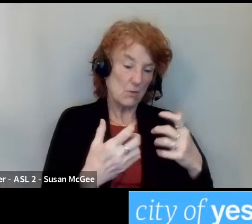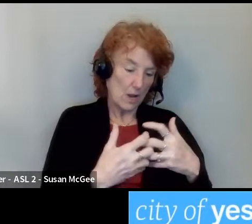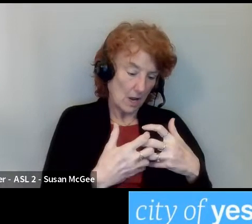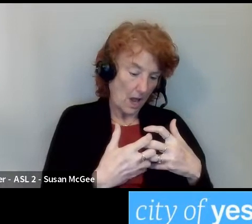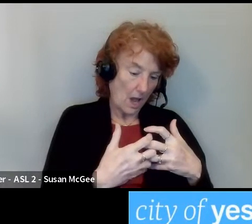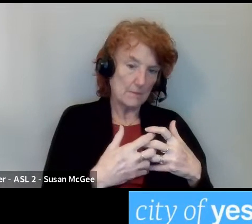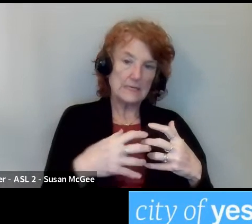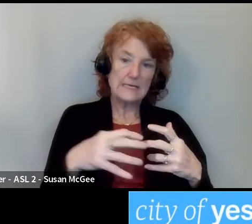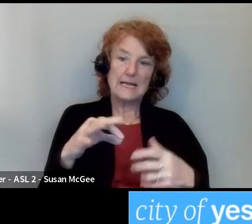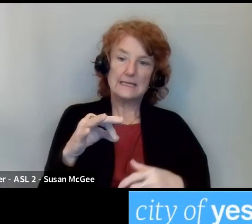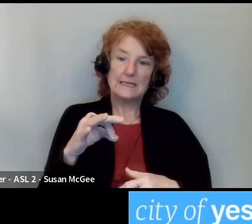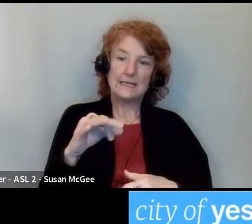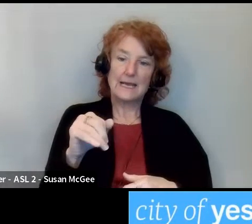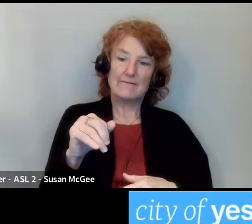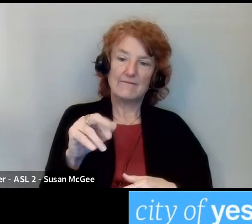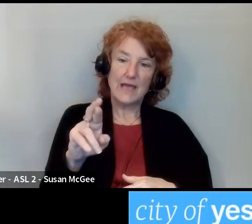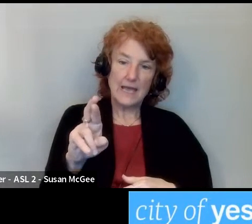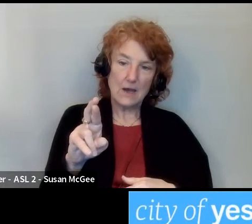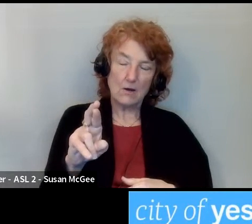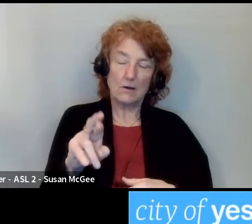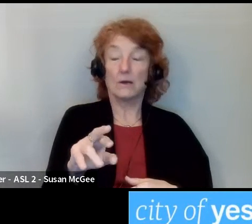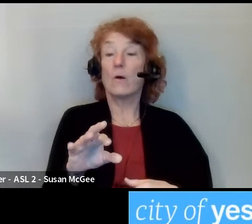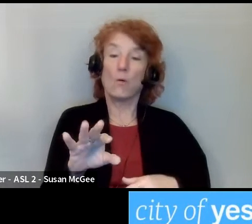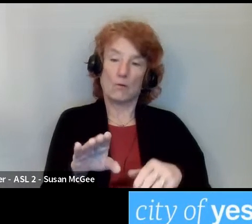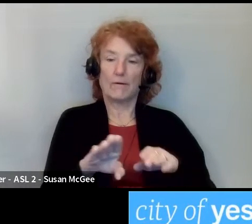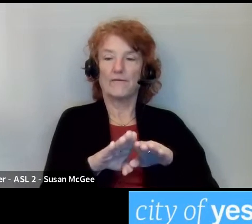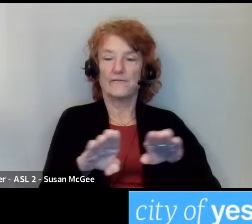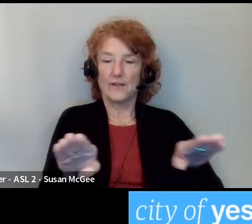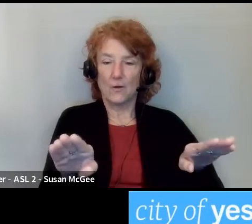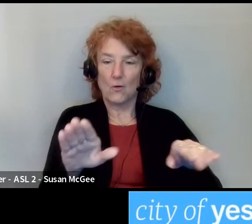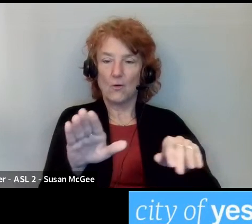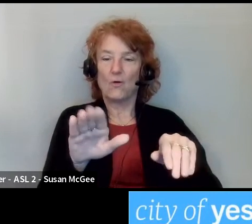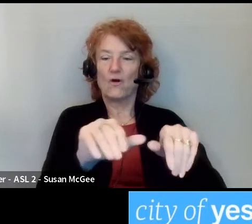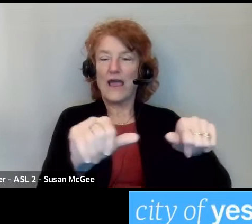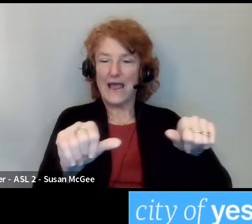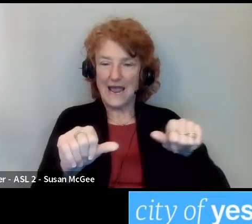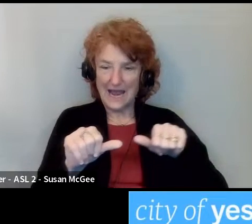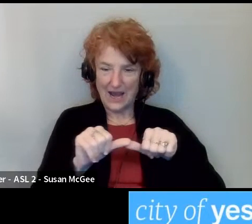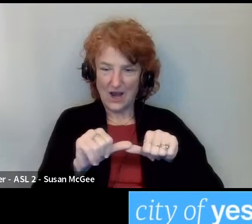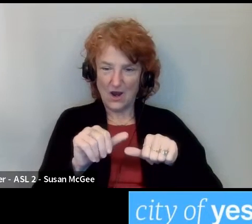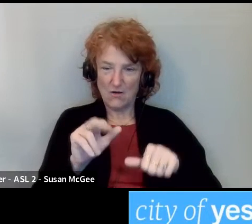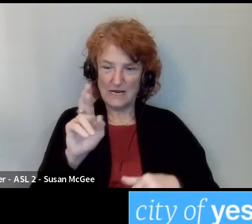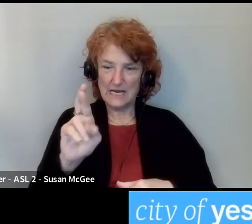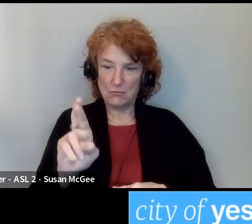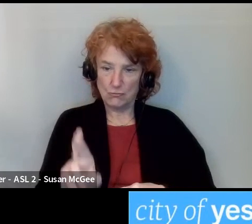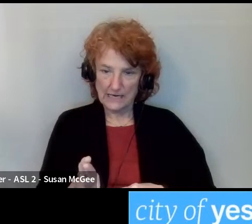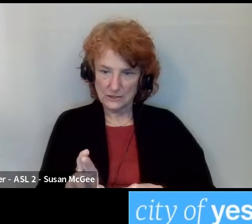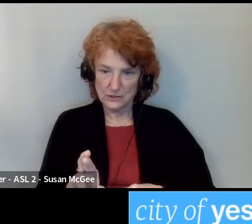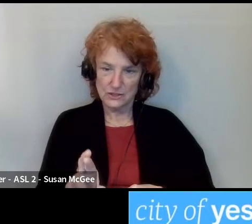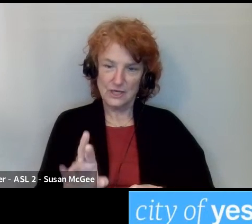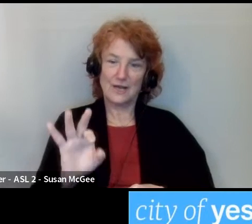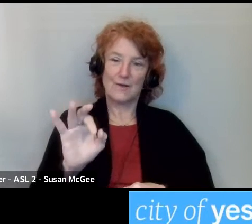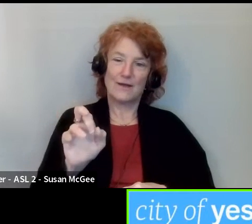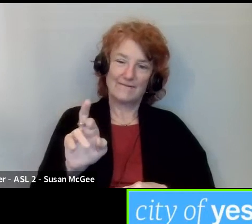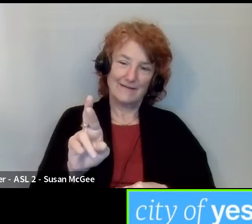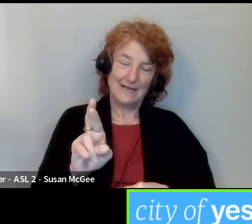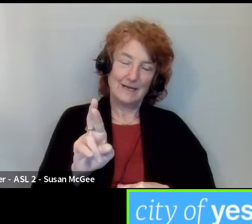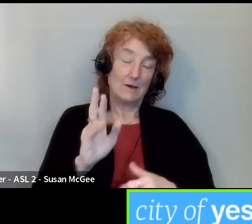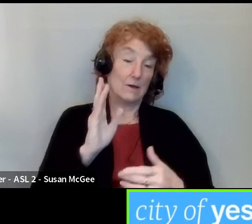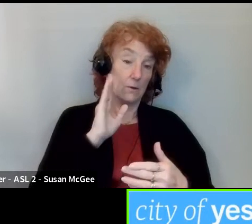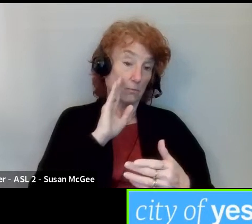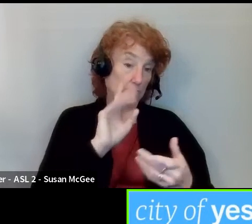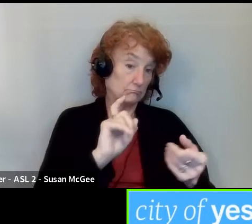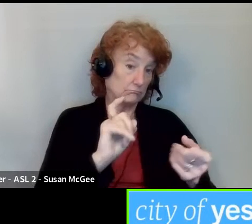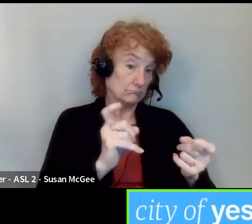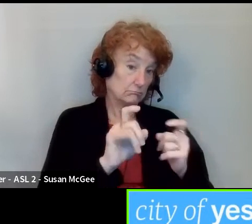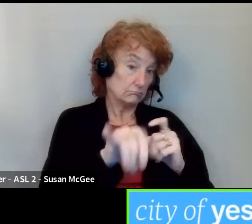if so, will it be more standardized in the way it is for higher density districts? Yeah, so this is a great